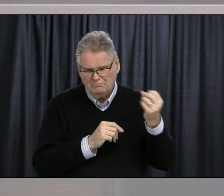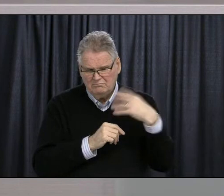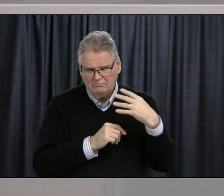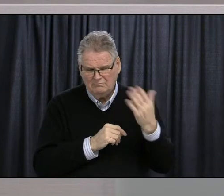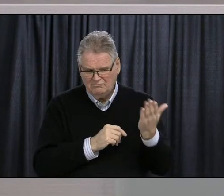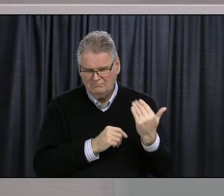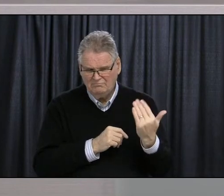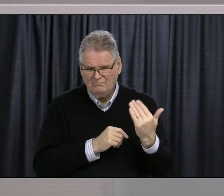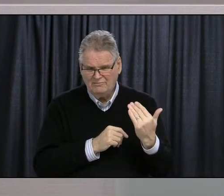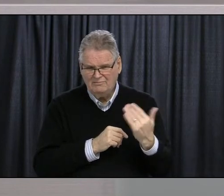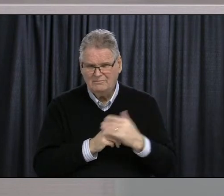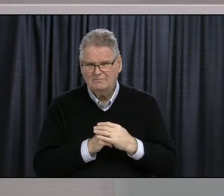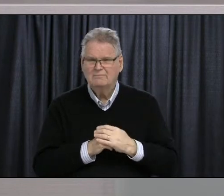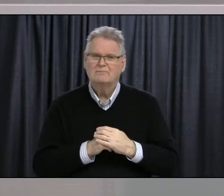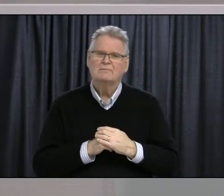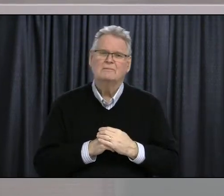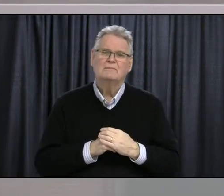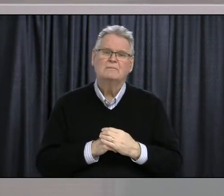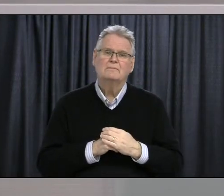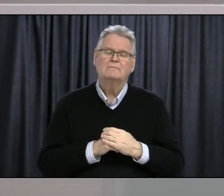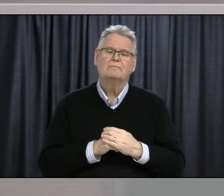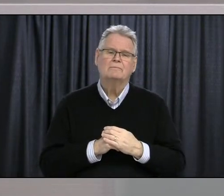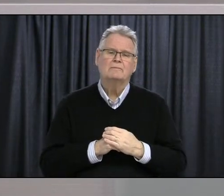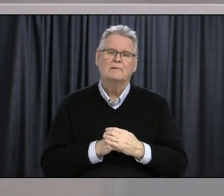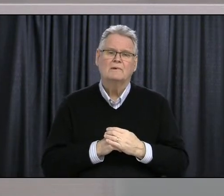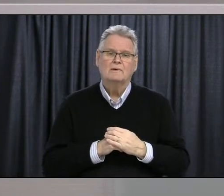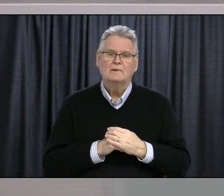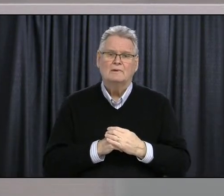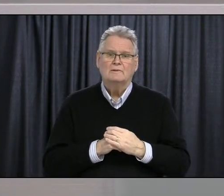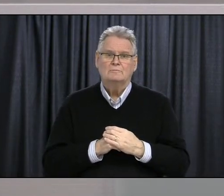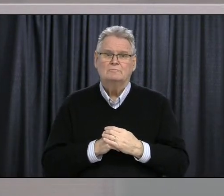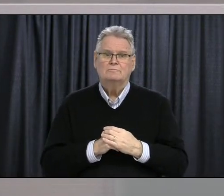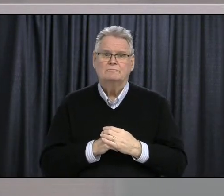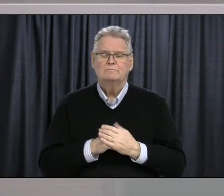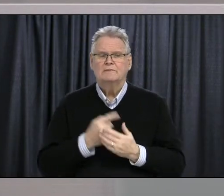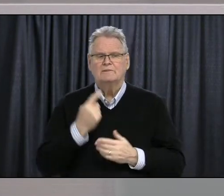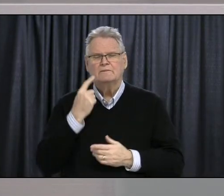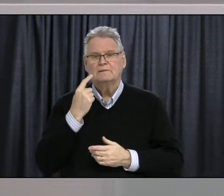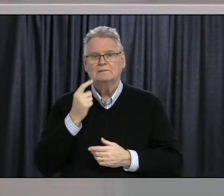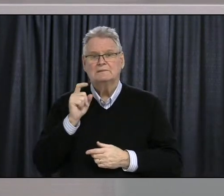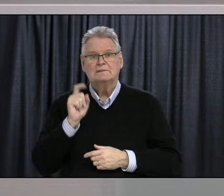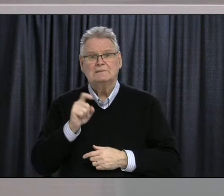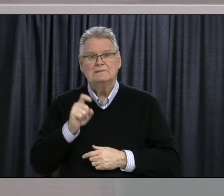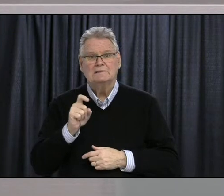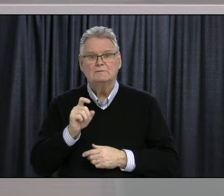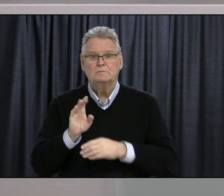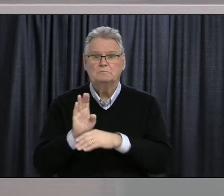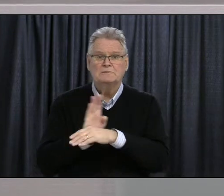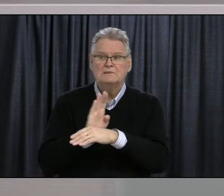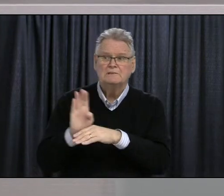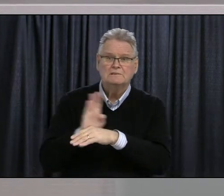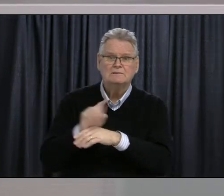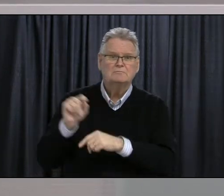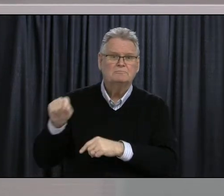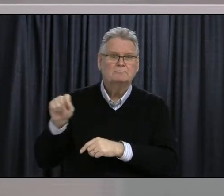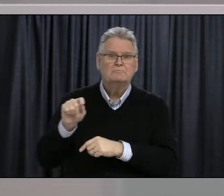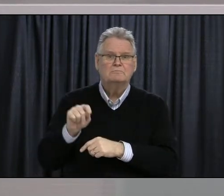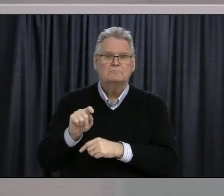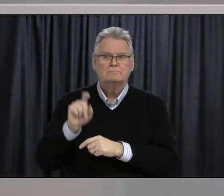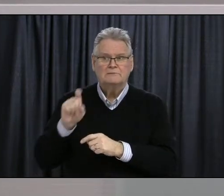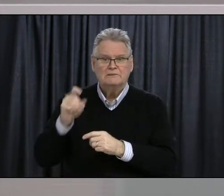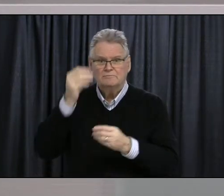for alerting people if, for example, a certain business or a public